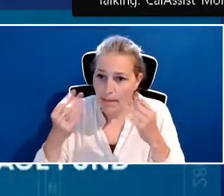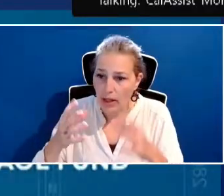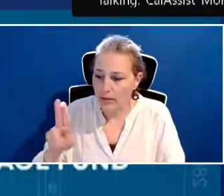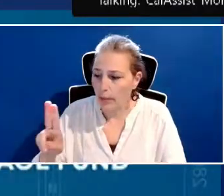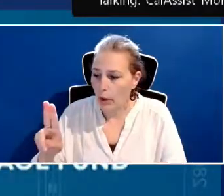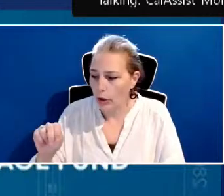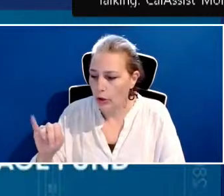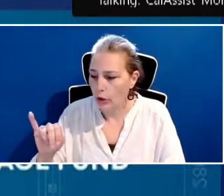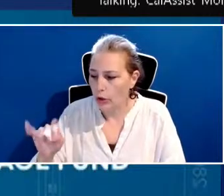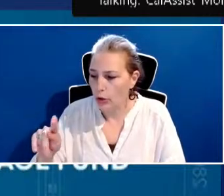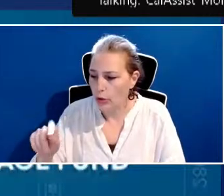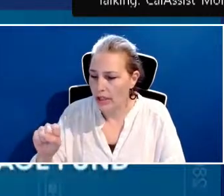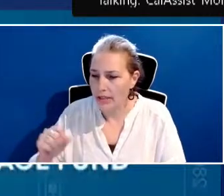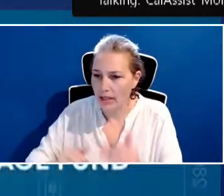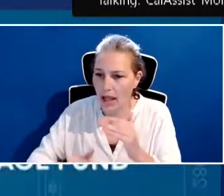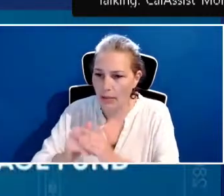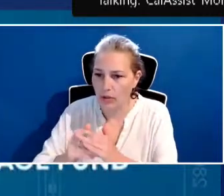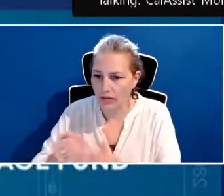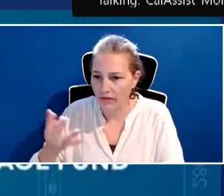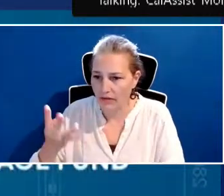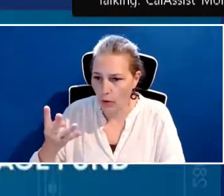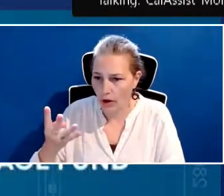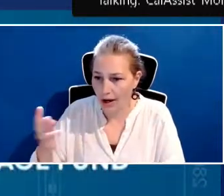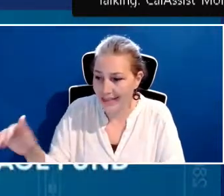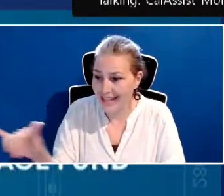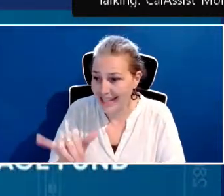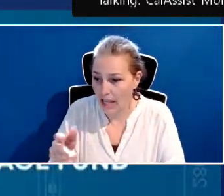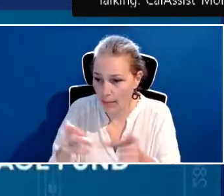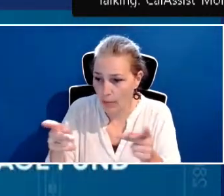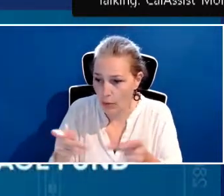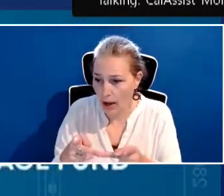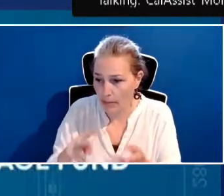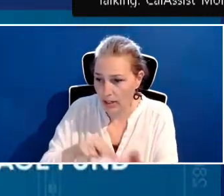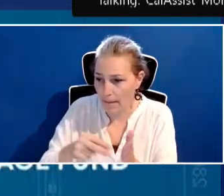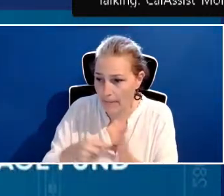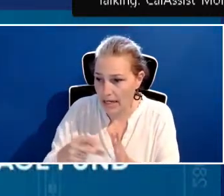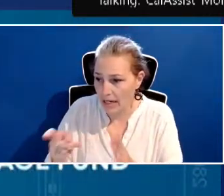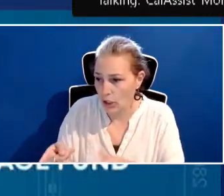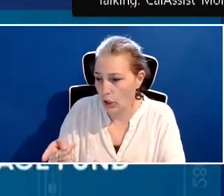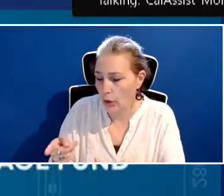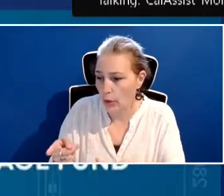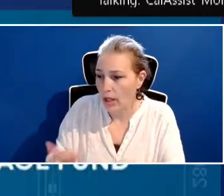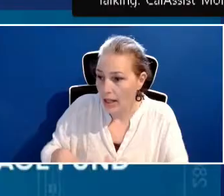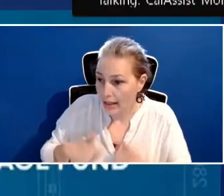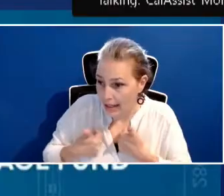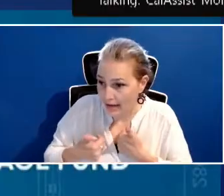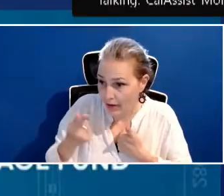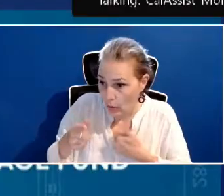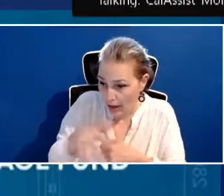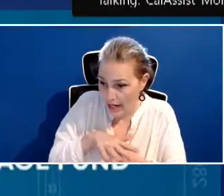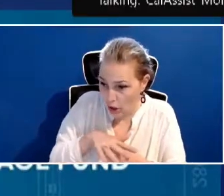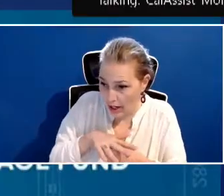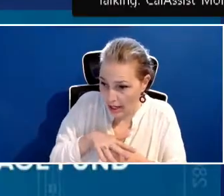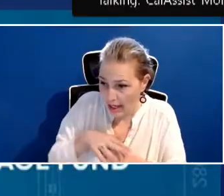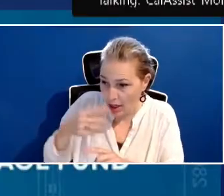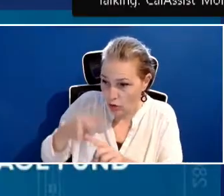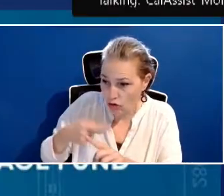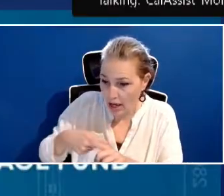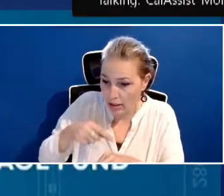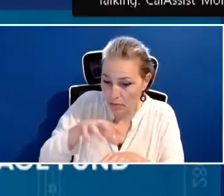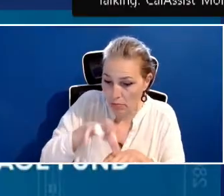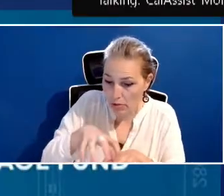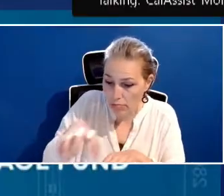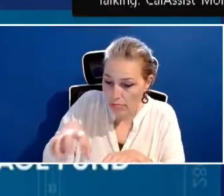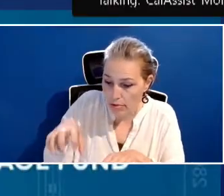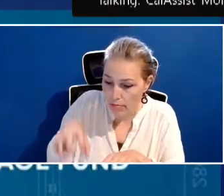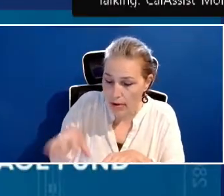you live in one of them and then rent out 3 on the same property, then that would be eligible, as well as a number of other property